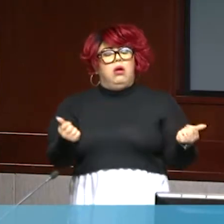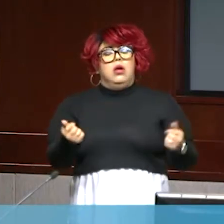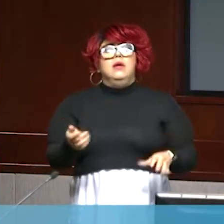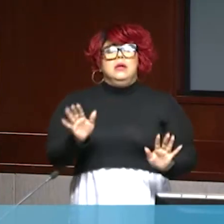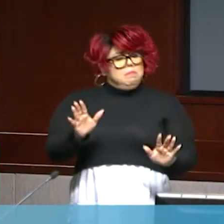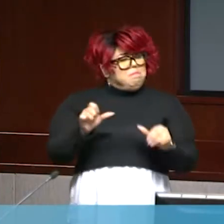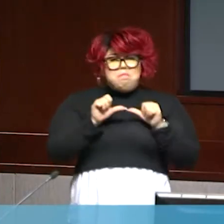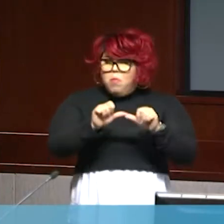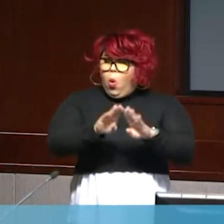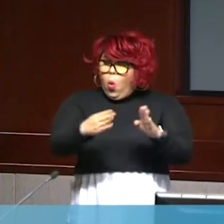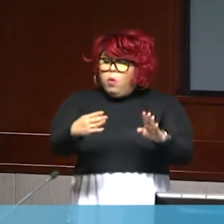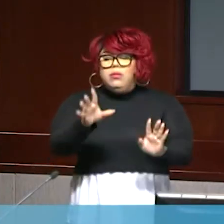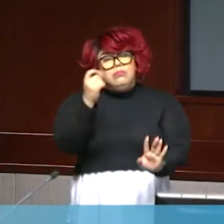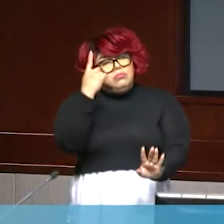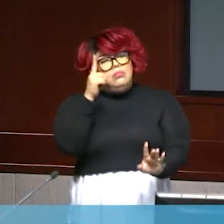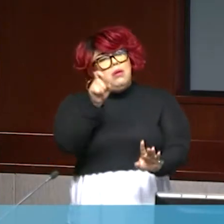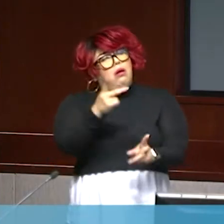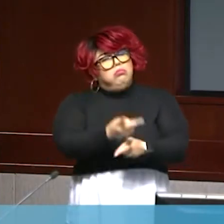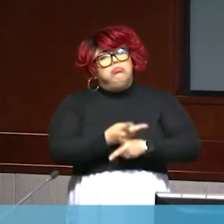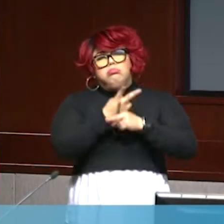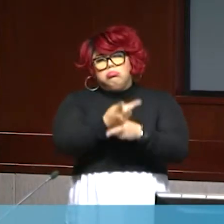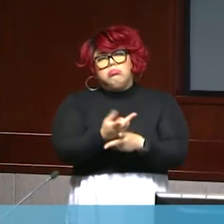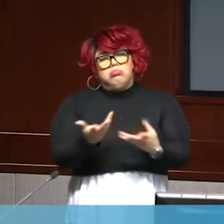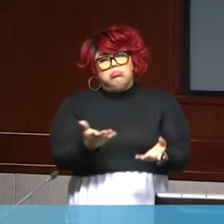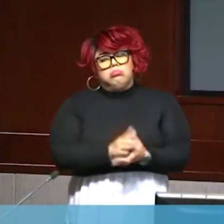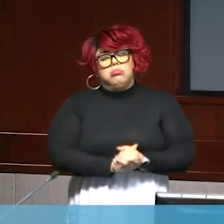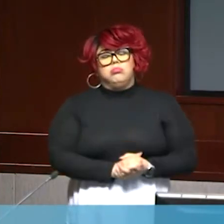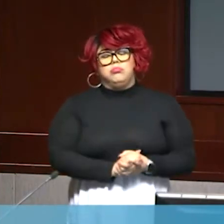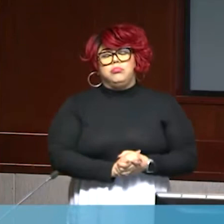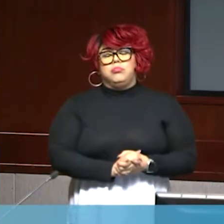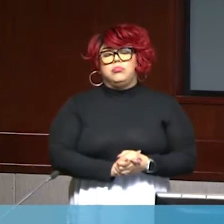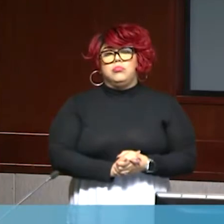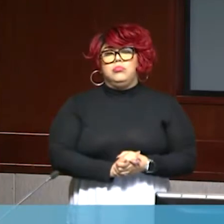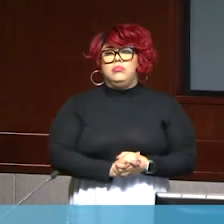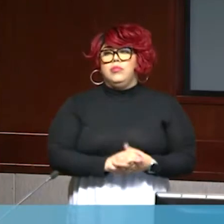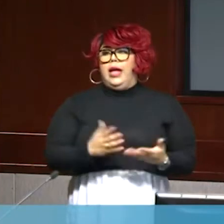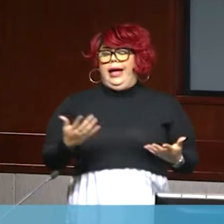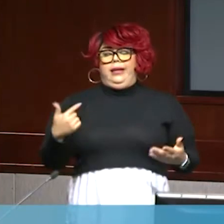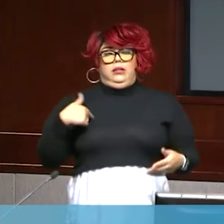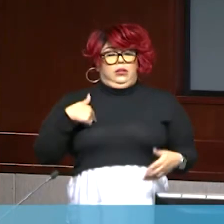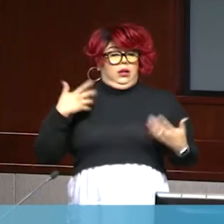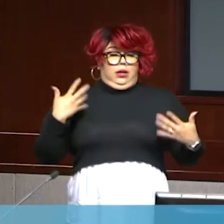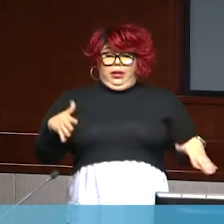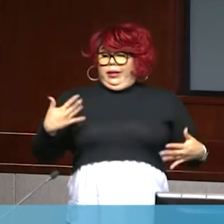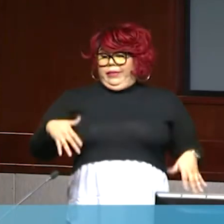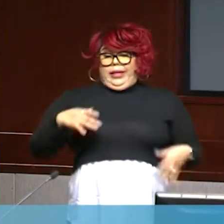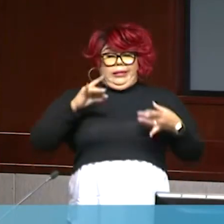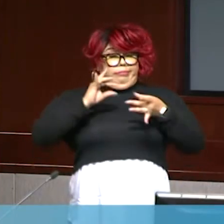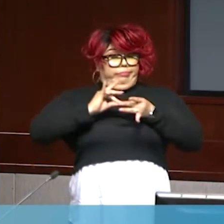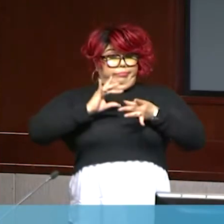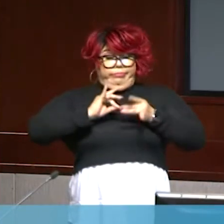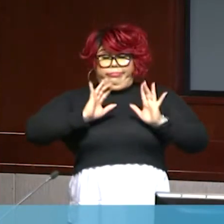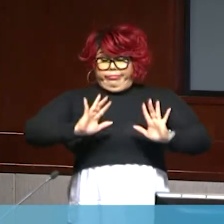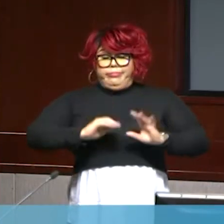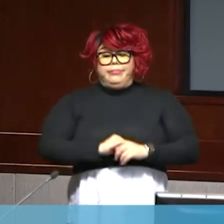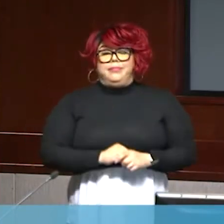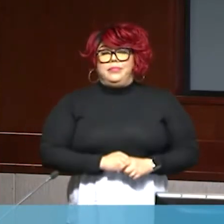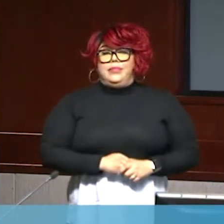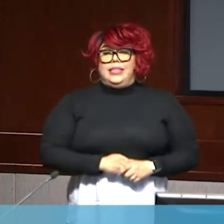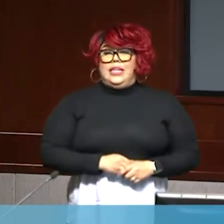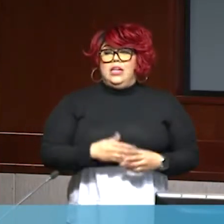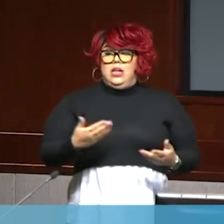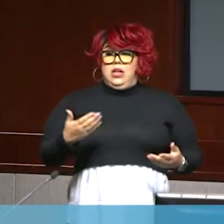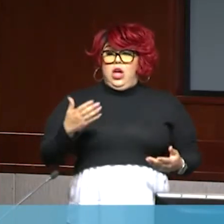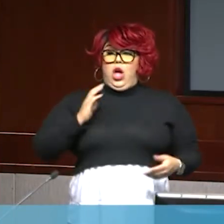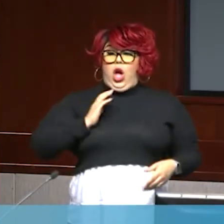reopen, but it needs to be done carefully. Again, at the end of the day, and I've said it several times, this is the ability